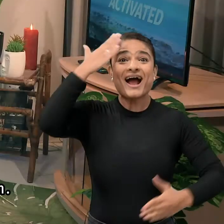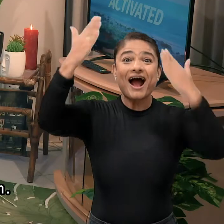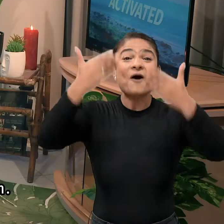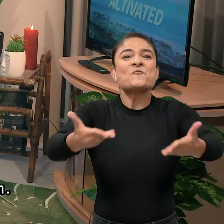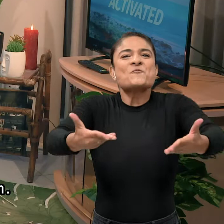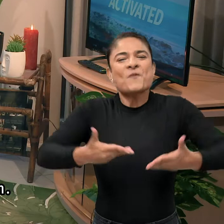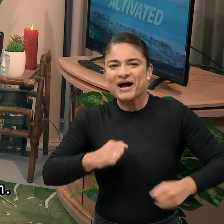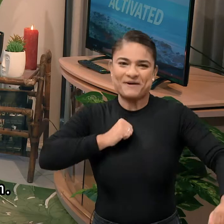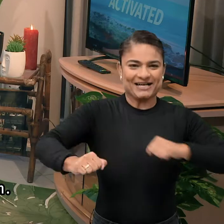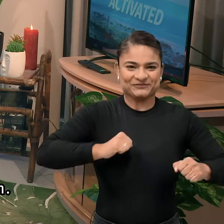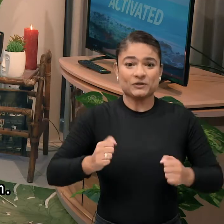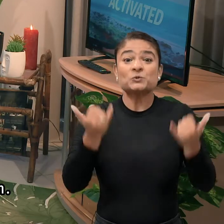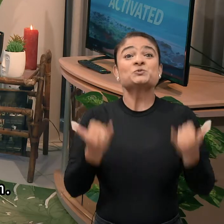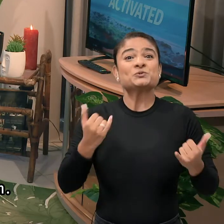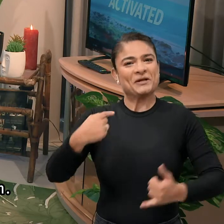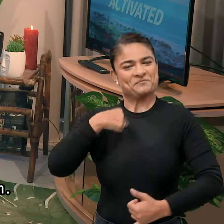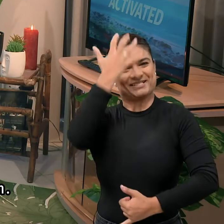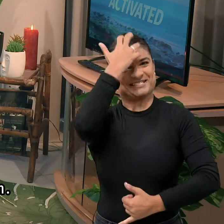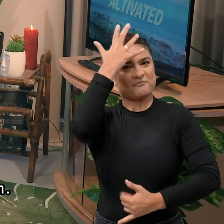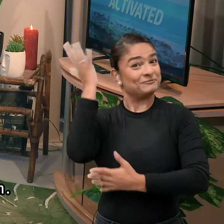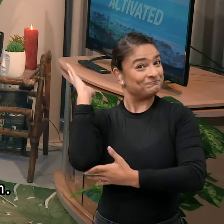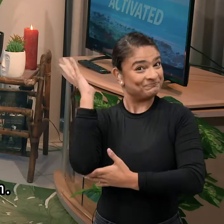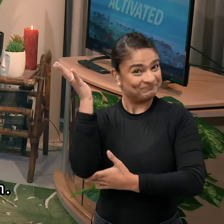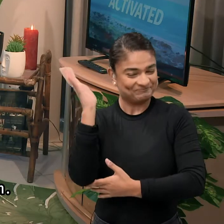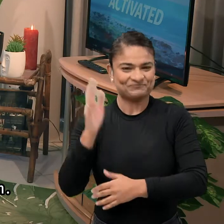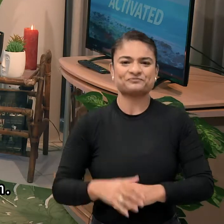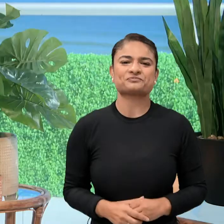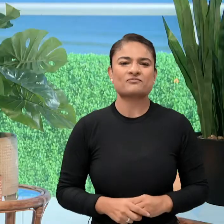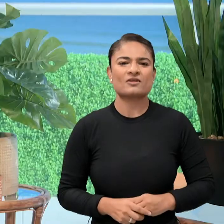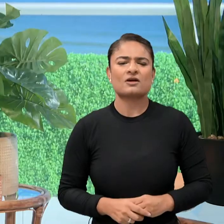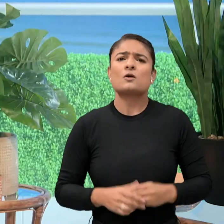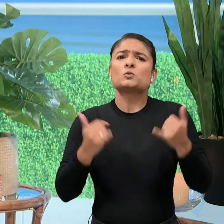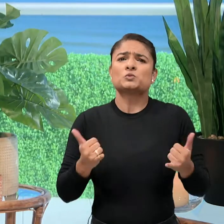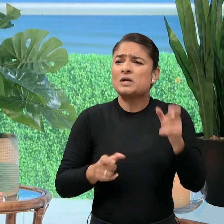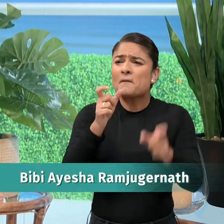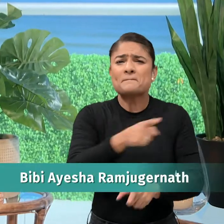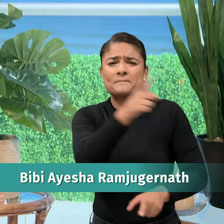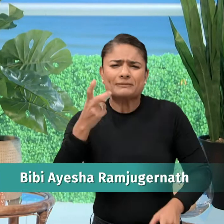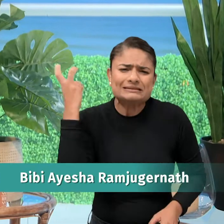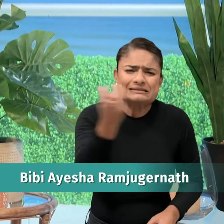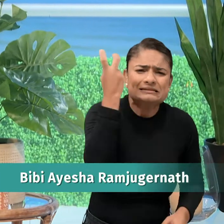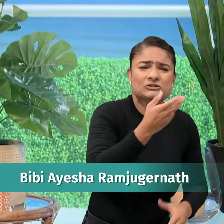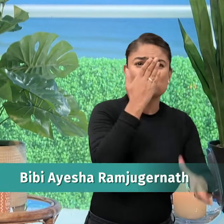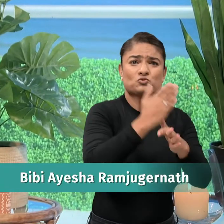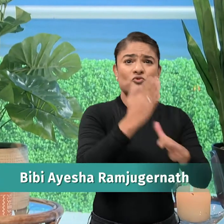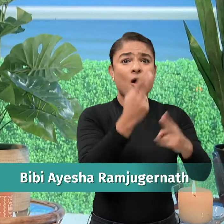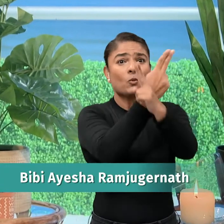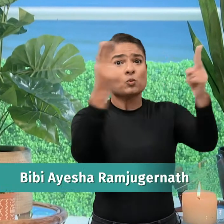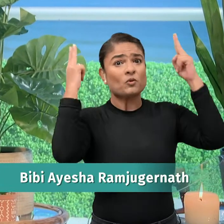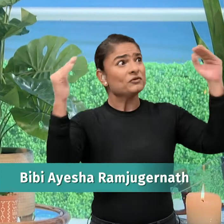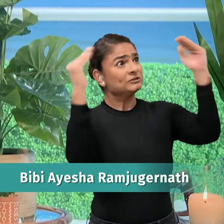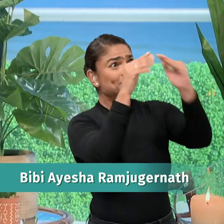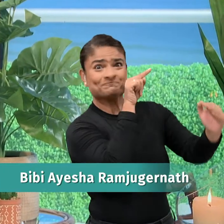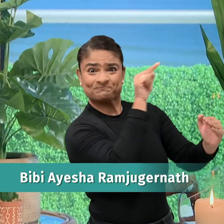Hello and welcome to Activated with me, your host, Taryn Tomlinson. Job seekers with disabilities with a